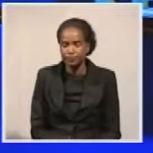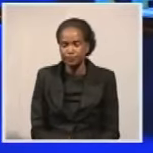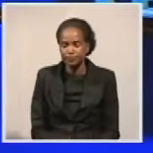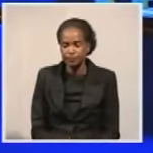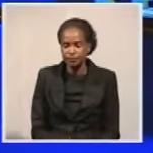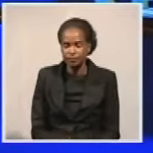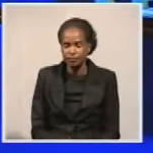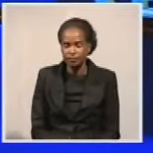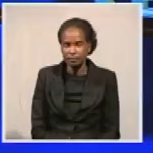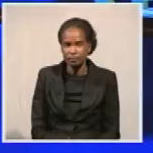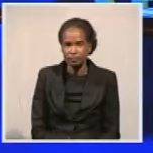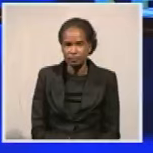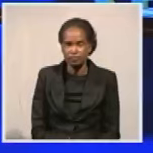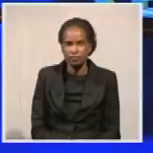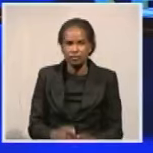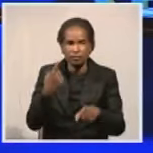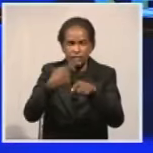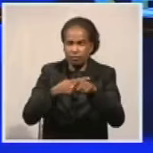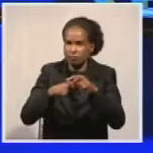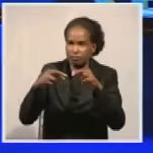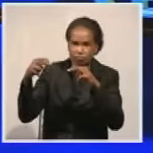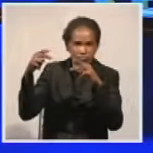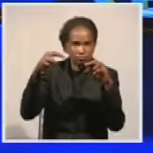leader, there are squabbles,